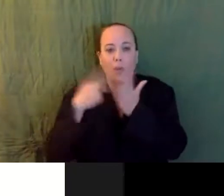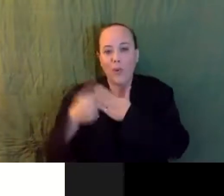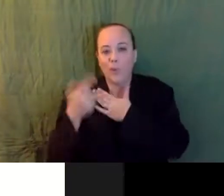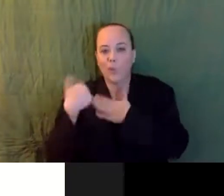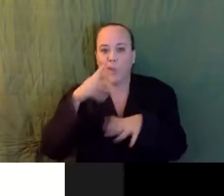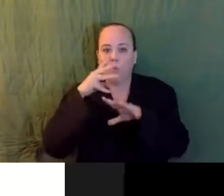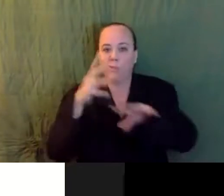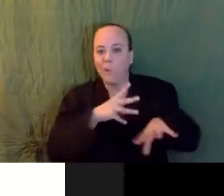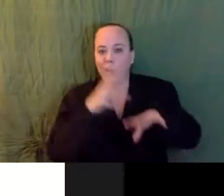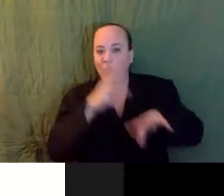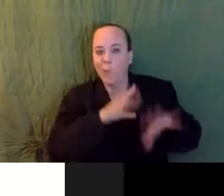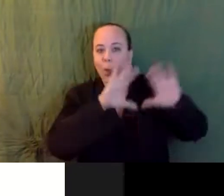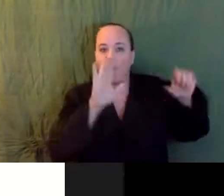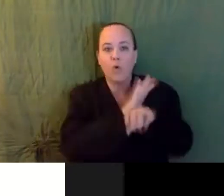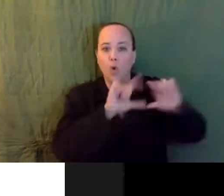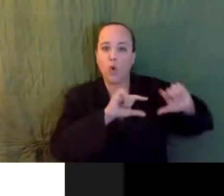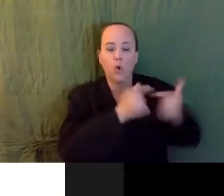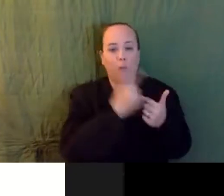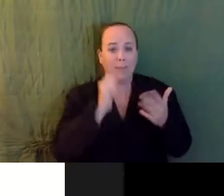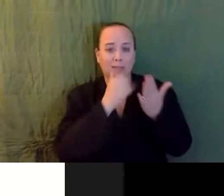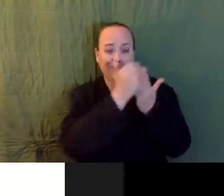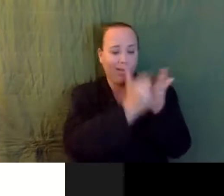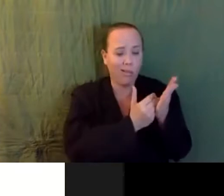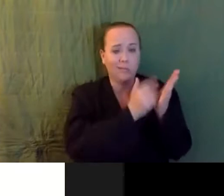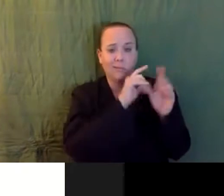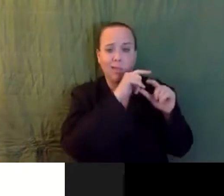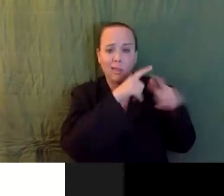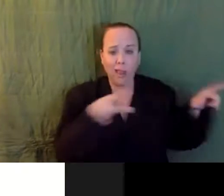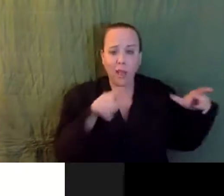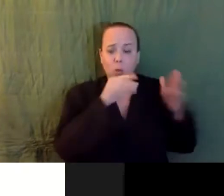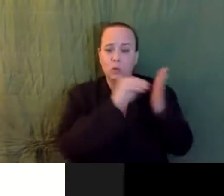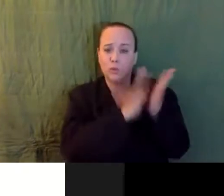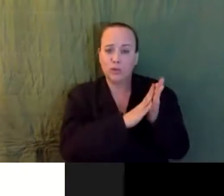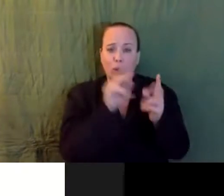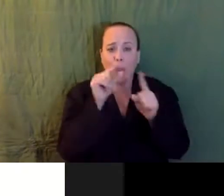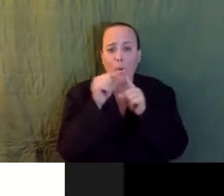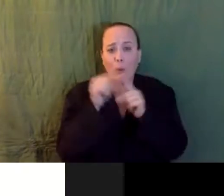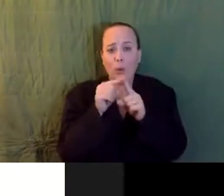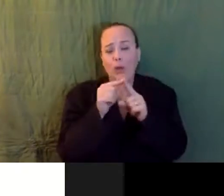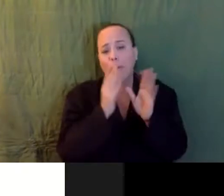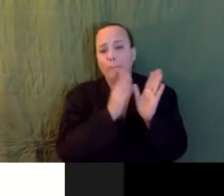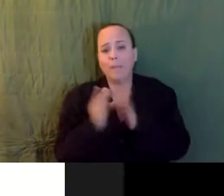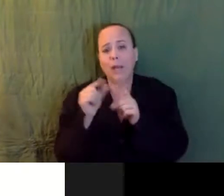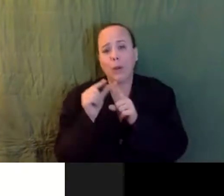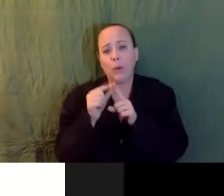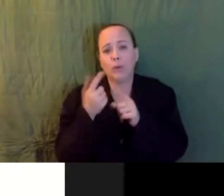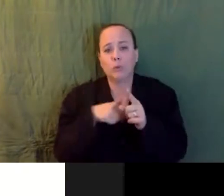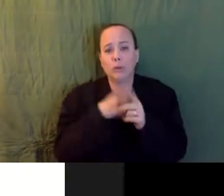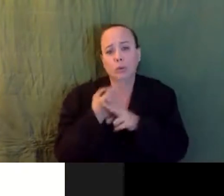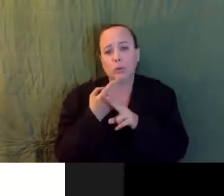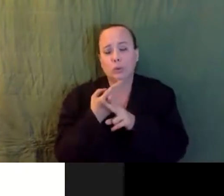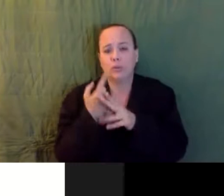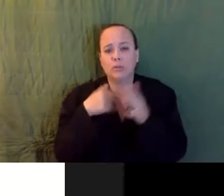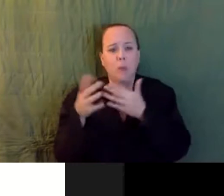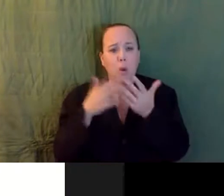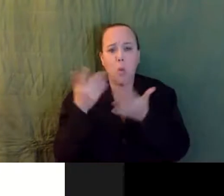groups of people in the language that we put out as a city and in our planning language. So I think that no matter what that language